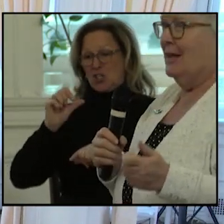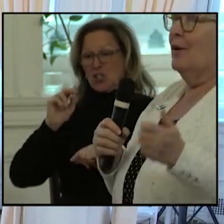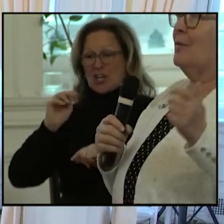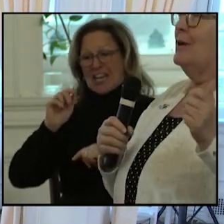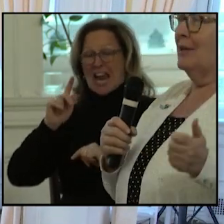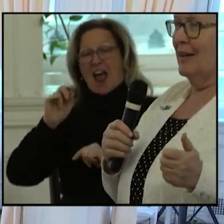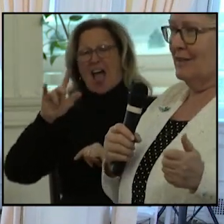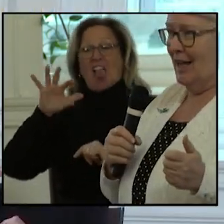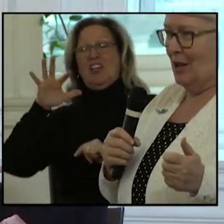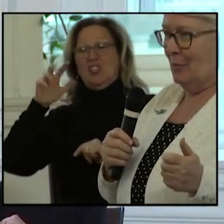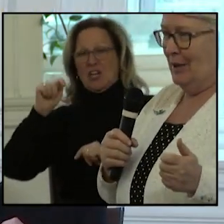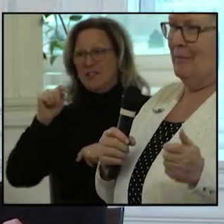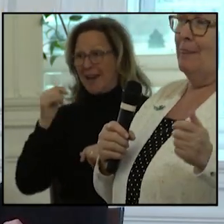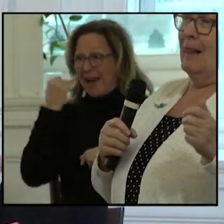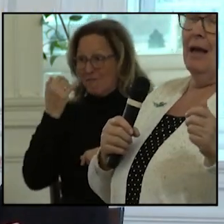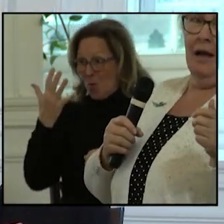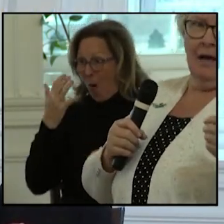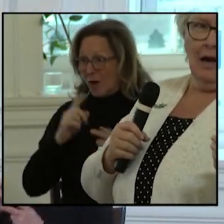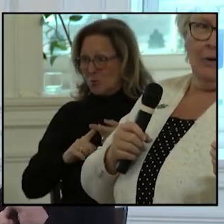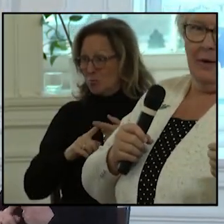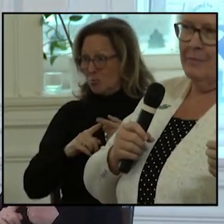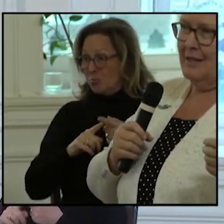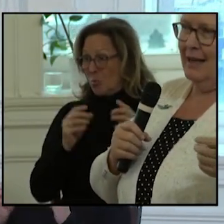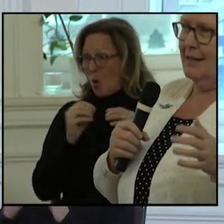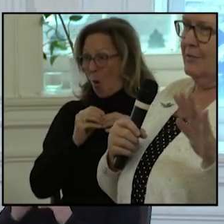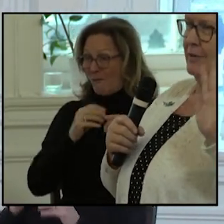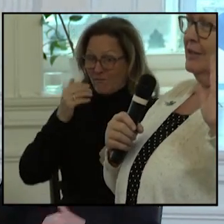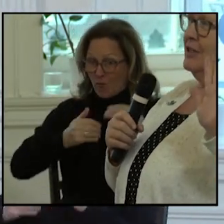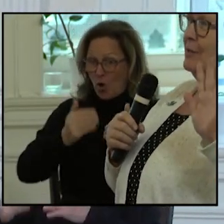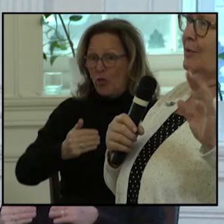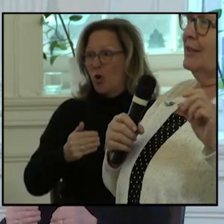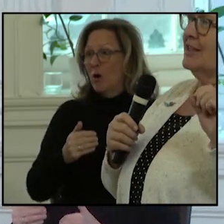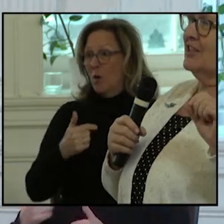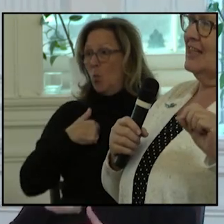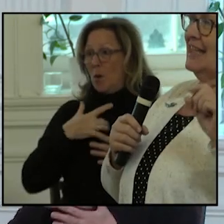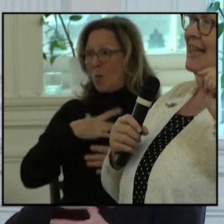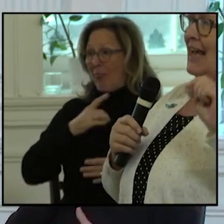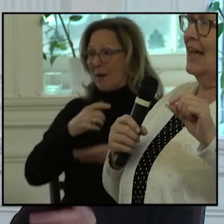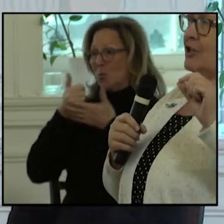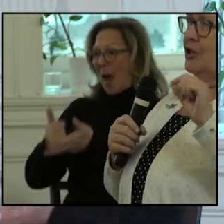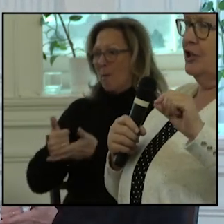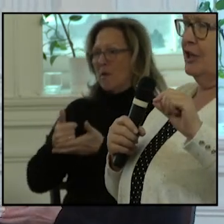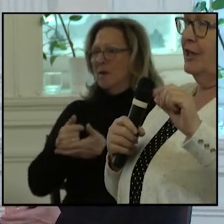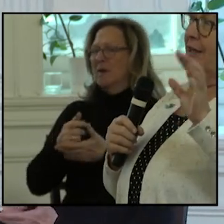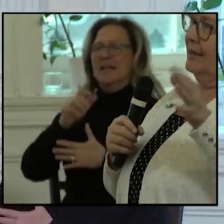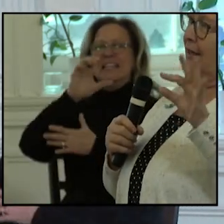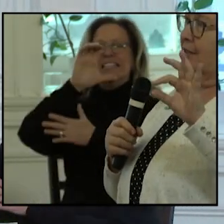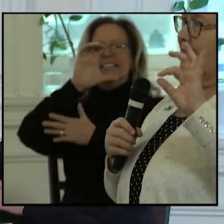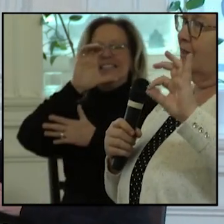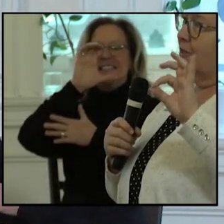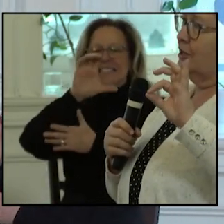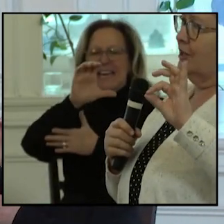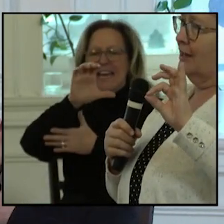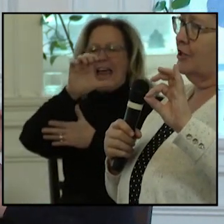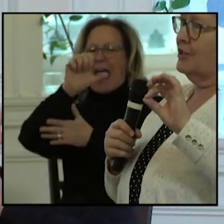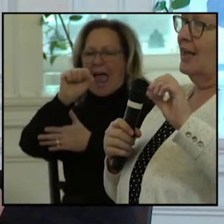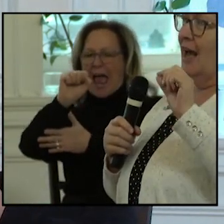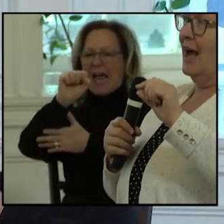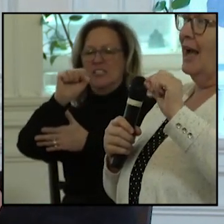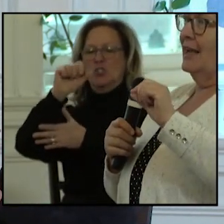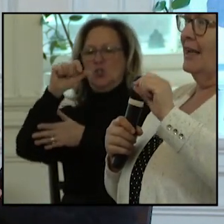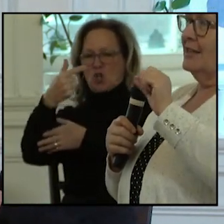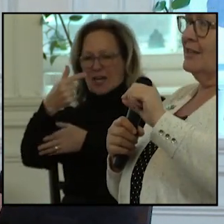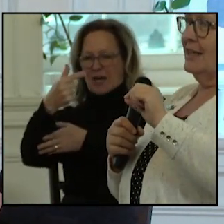tree, we would love to help. Our website is really simple. It's CSG, Connecticut Society of